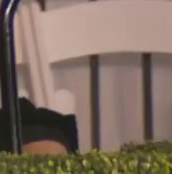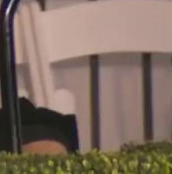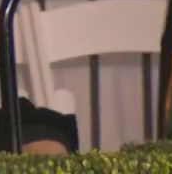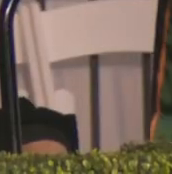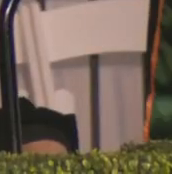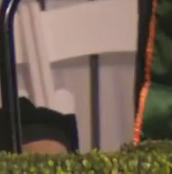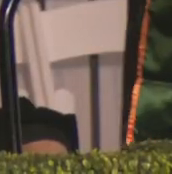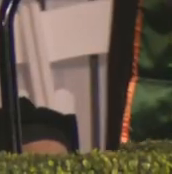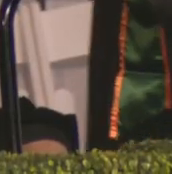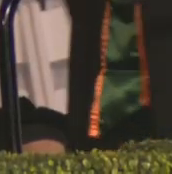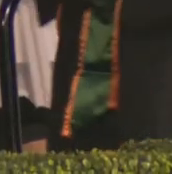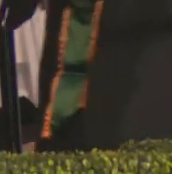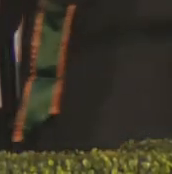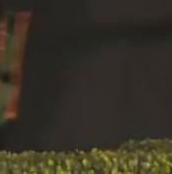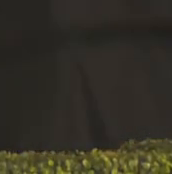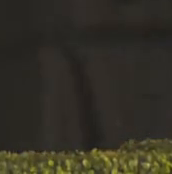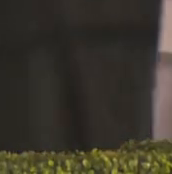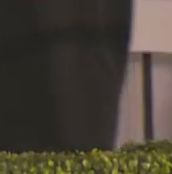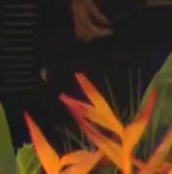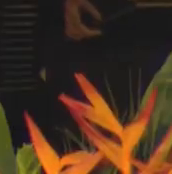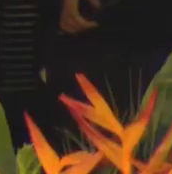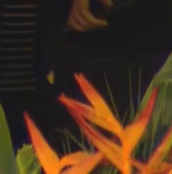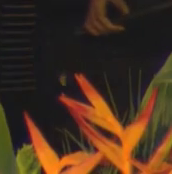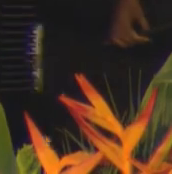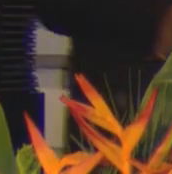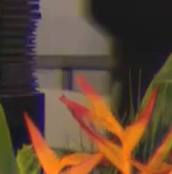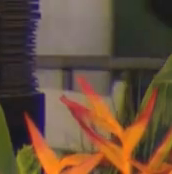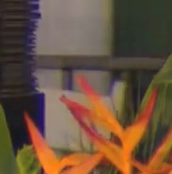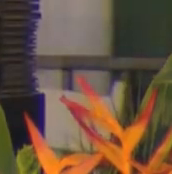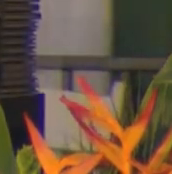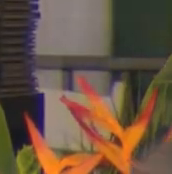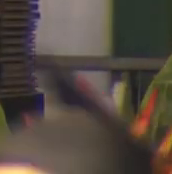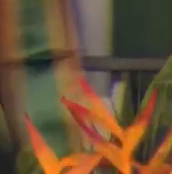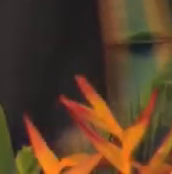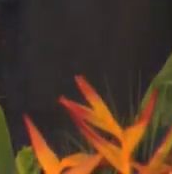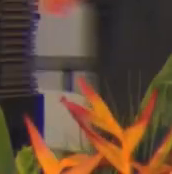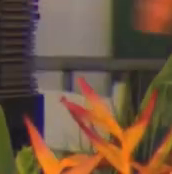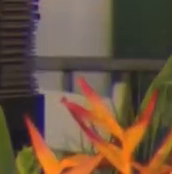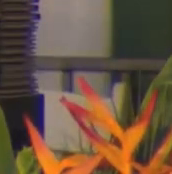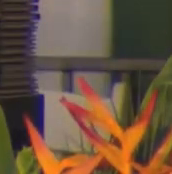Tuang Annie Bui. Shudong Kao.